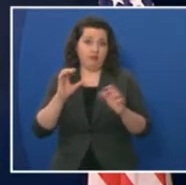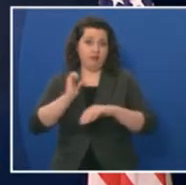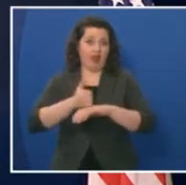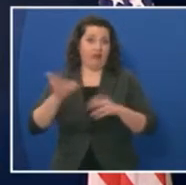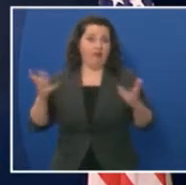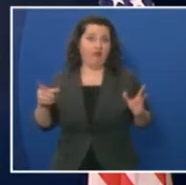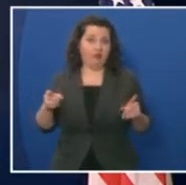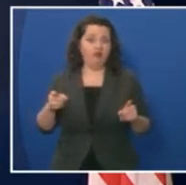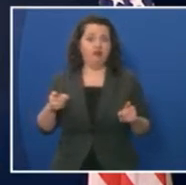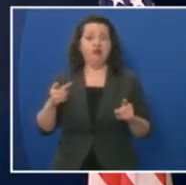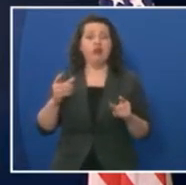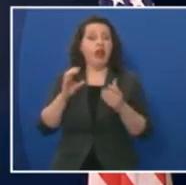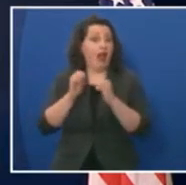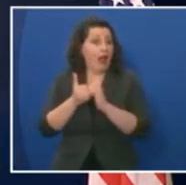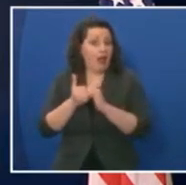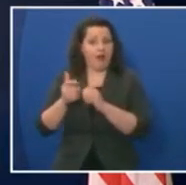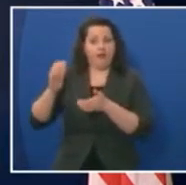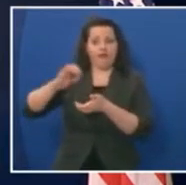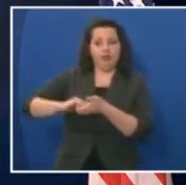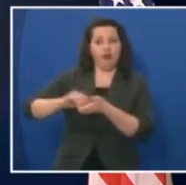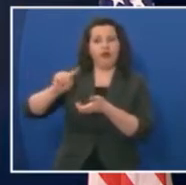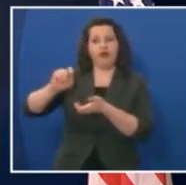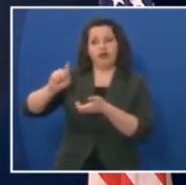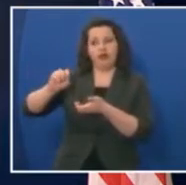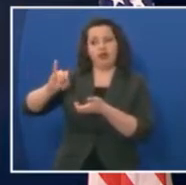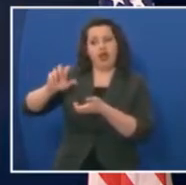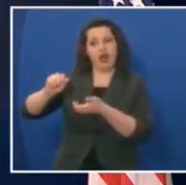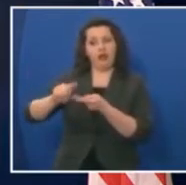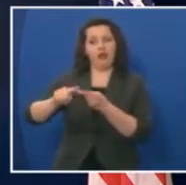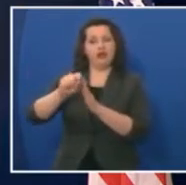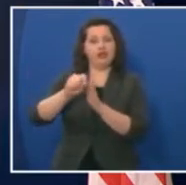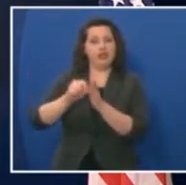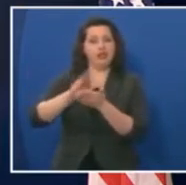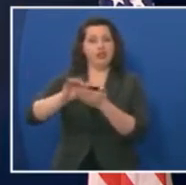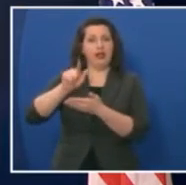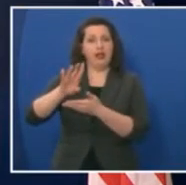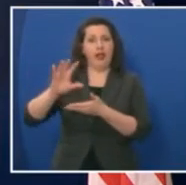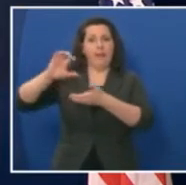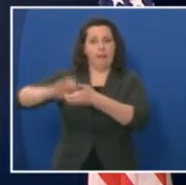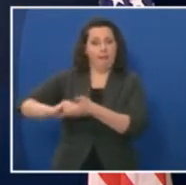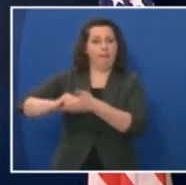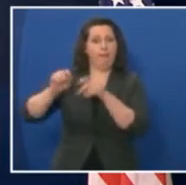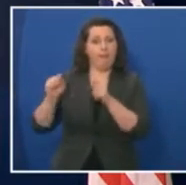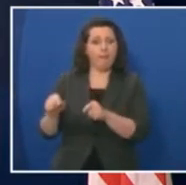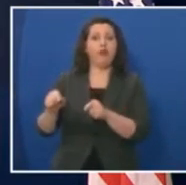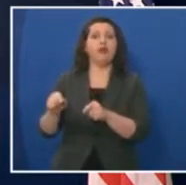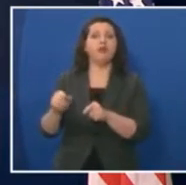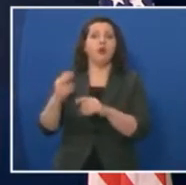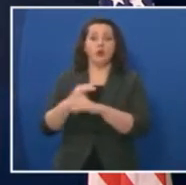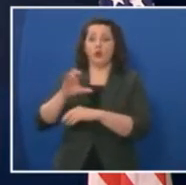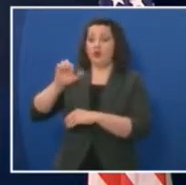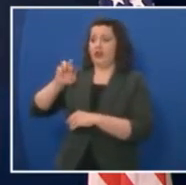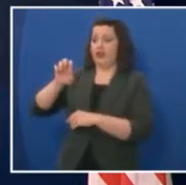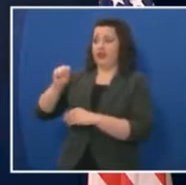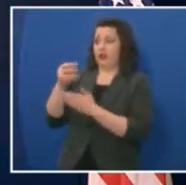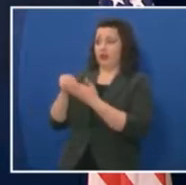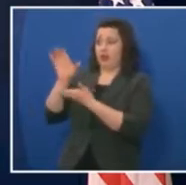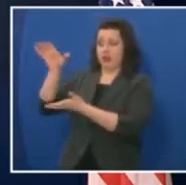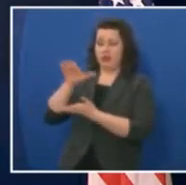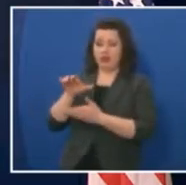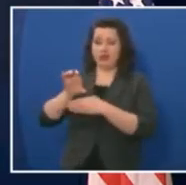partnering with Test Iowa and the State Hygienic Lab. So that partnership using the CARES funding has allowed us